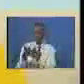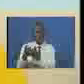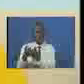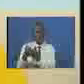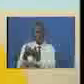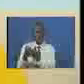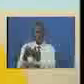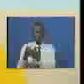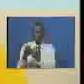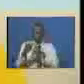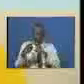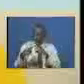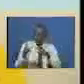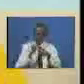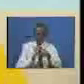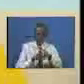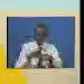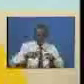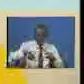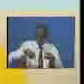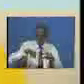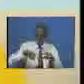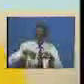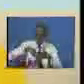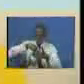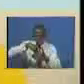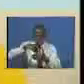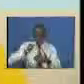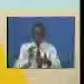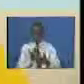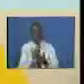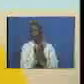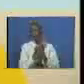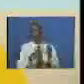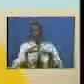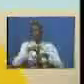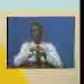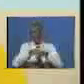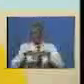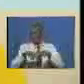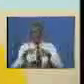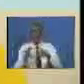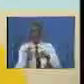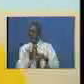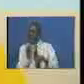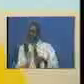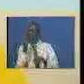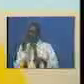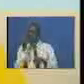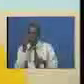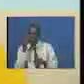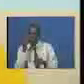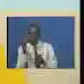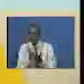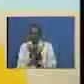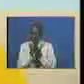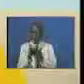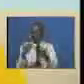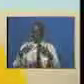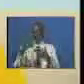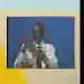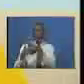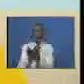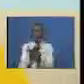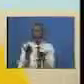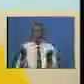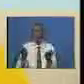when we come out of our our comfort zone of the homes and reach out to people who are who are maybe in your neighborhood people with